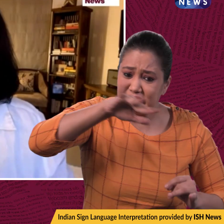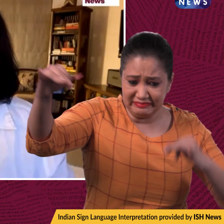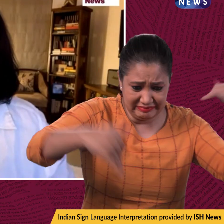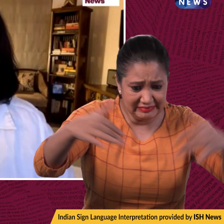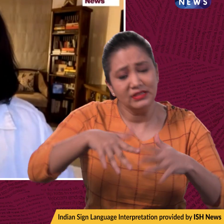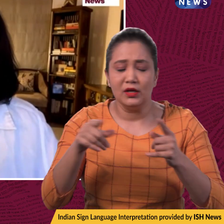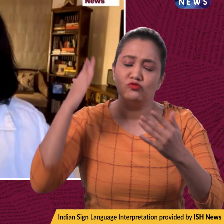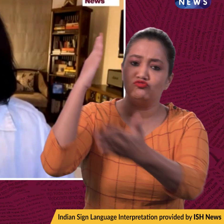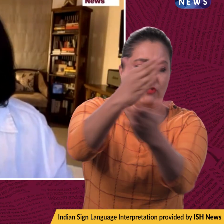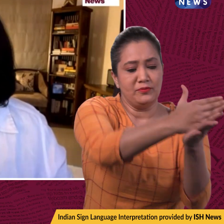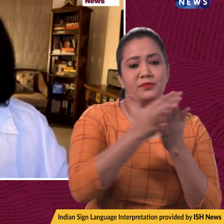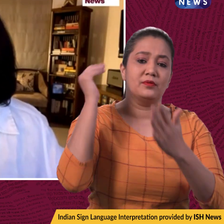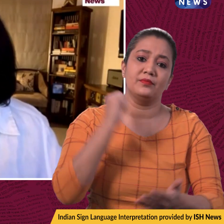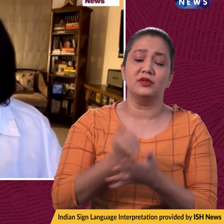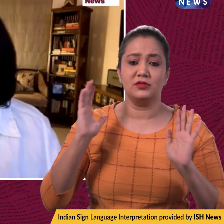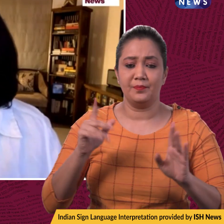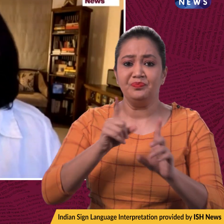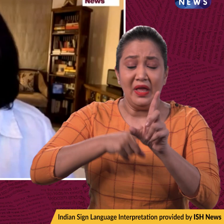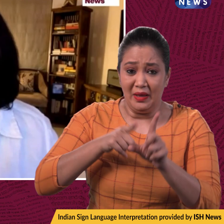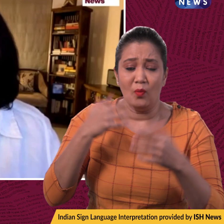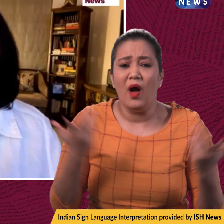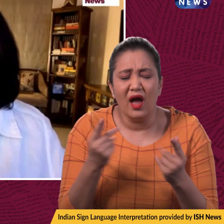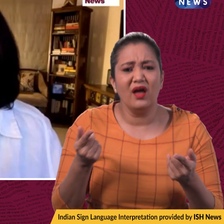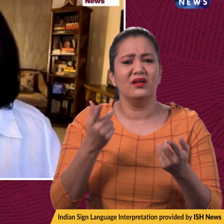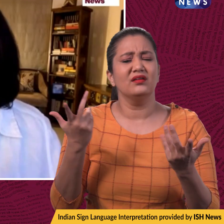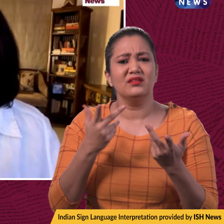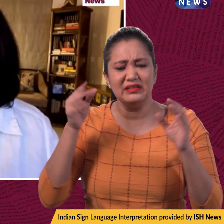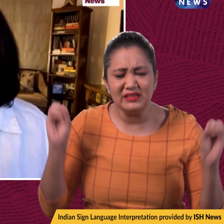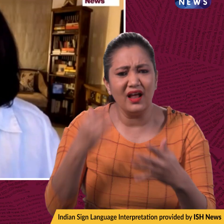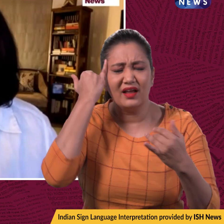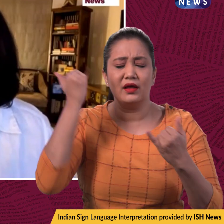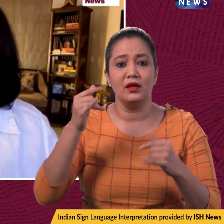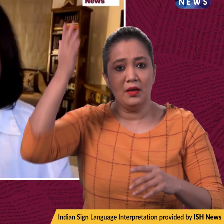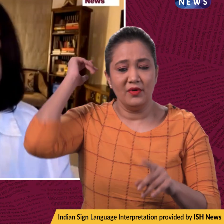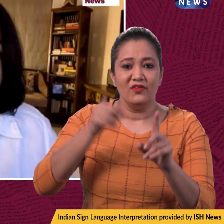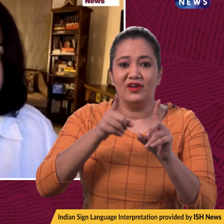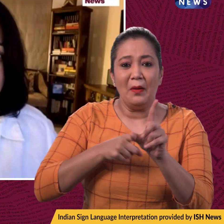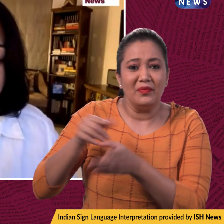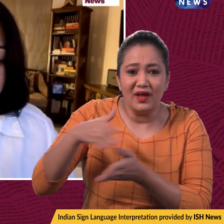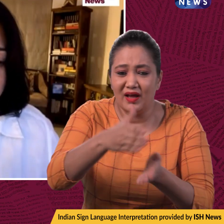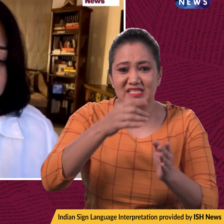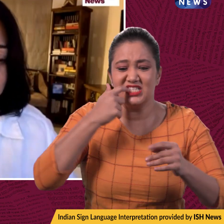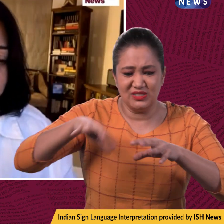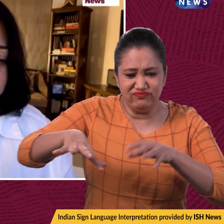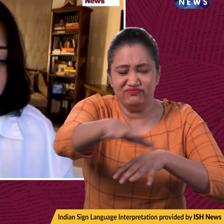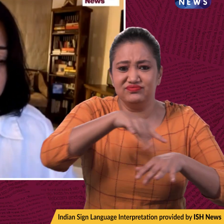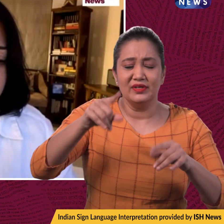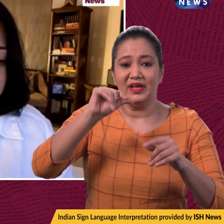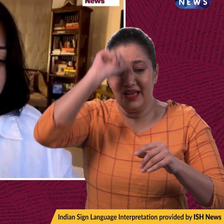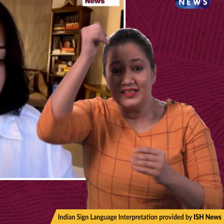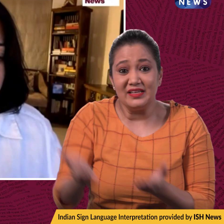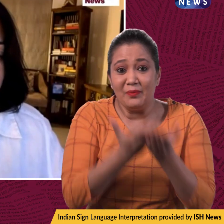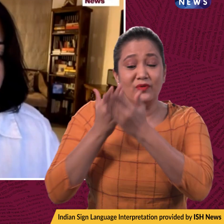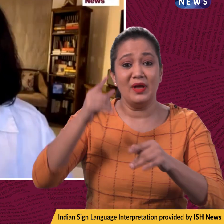river. This came up because the Yamuna was covered in toxic froth, especially during the Chhath